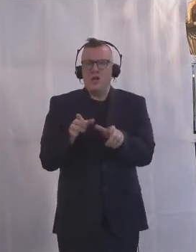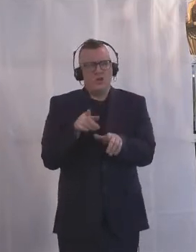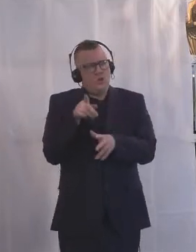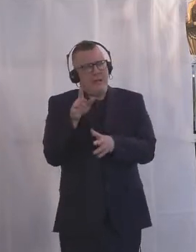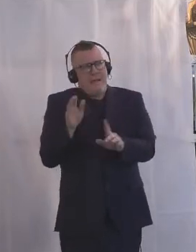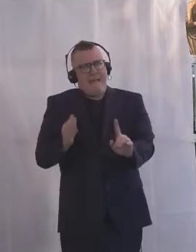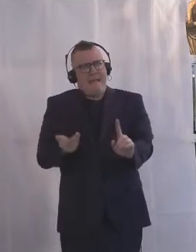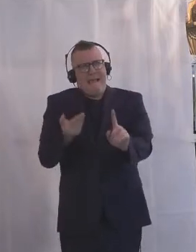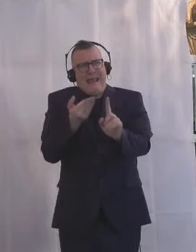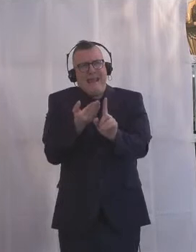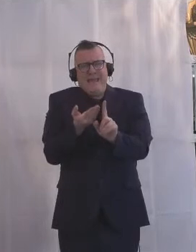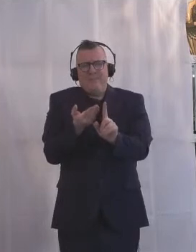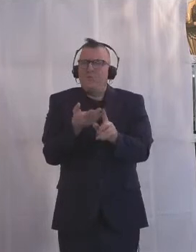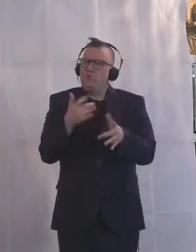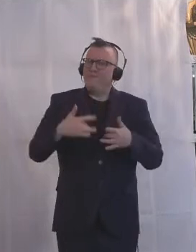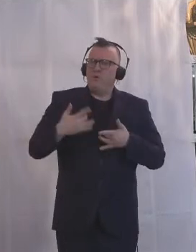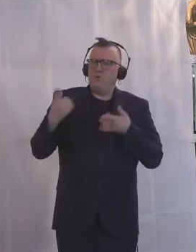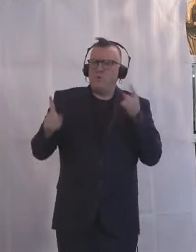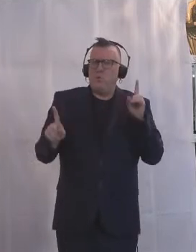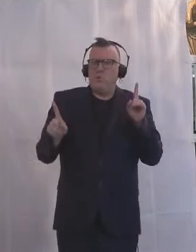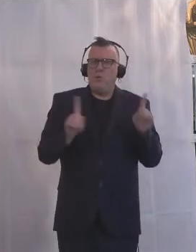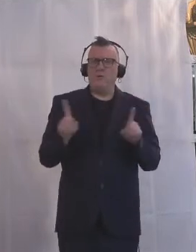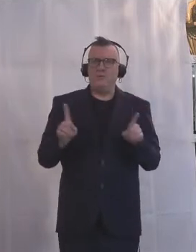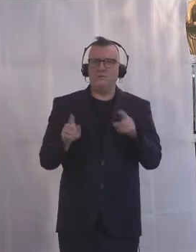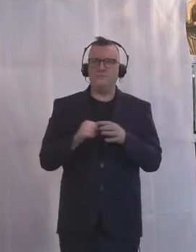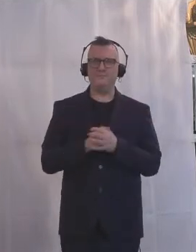about that? I think in the